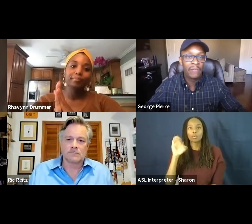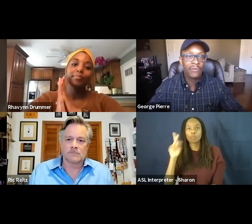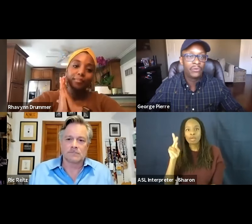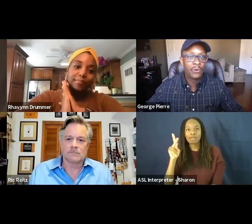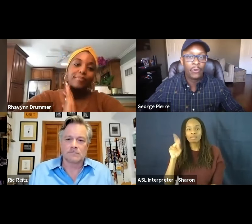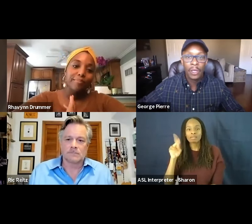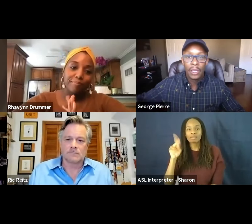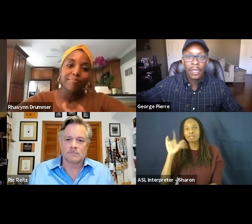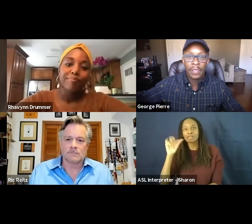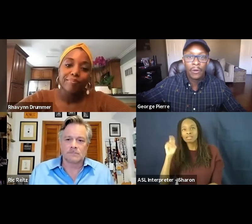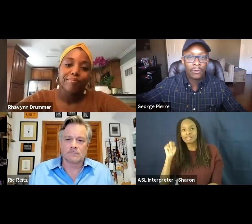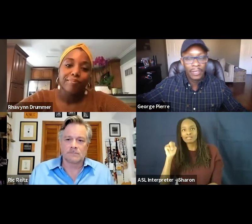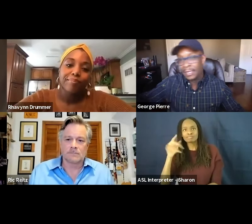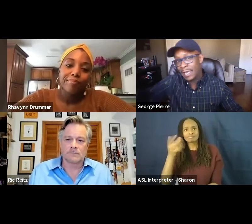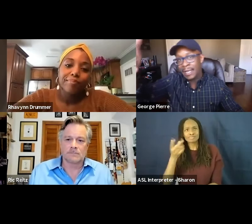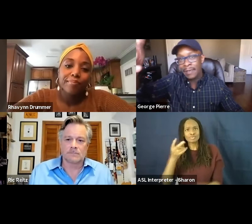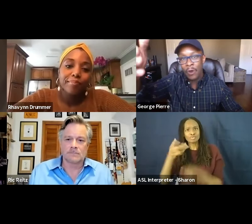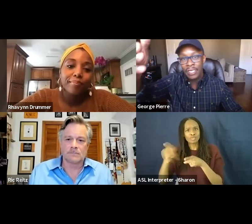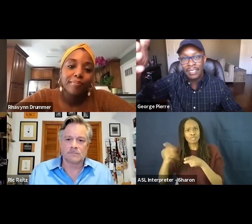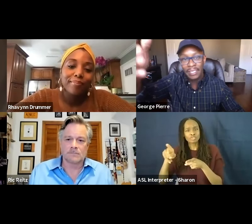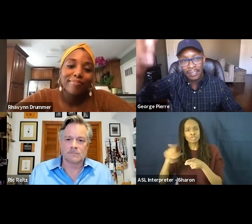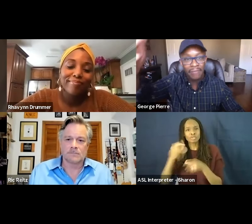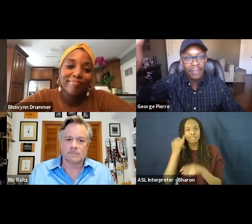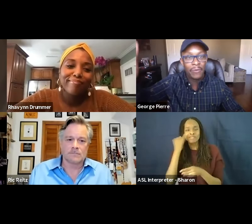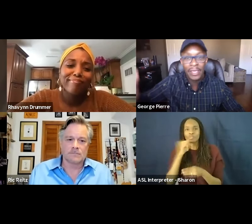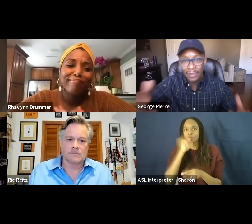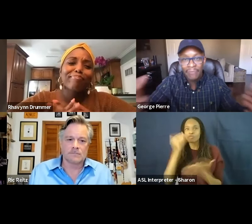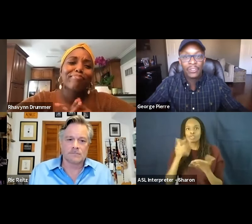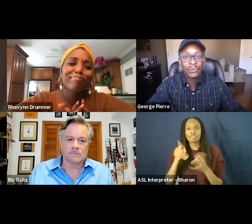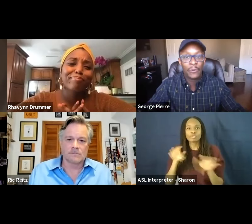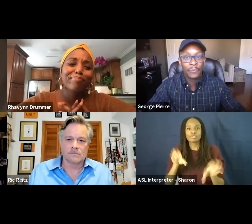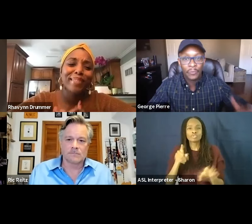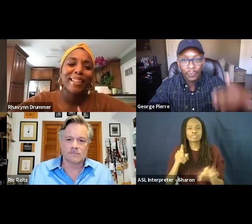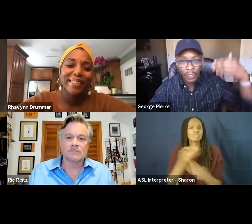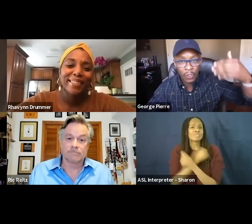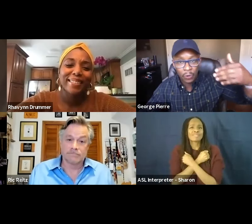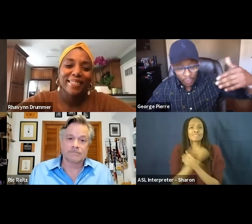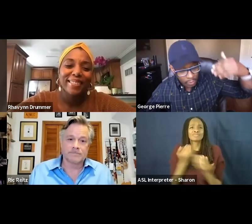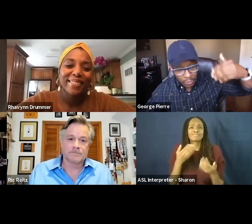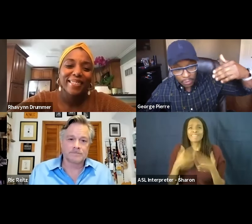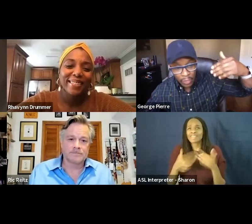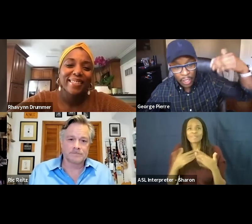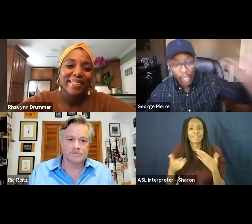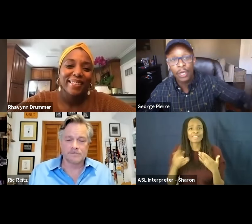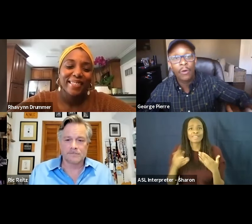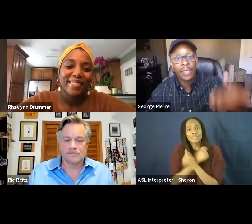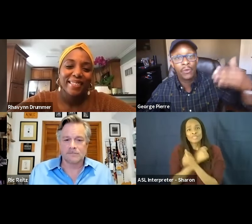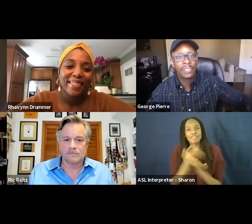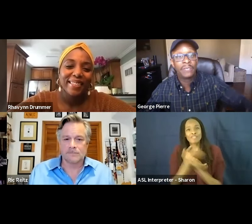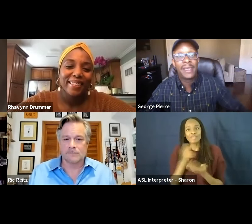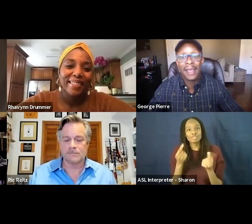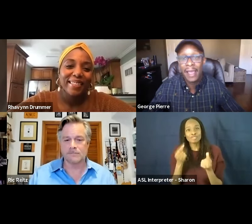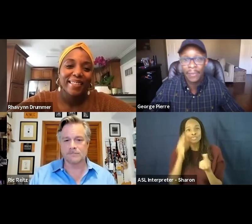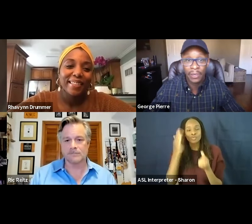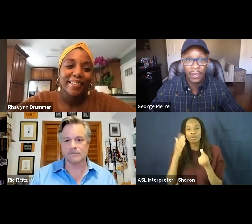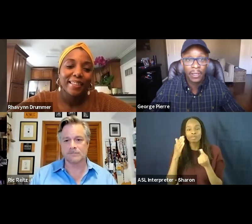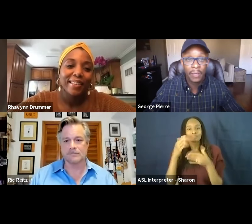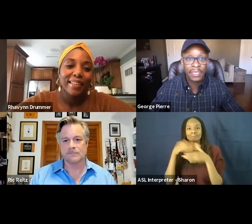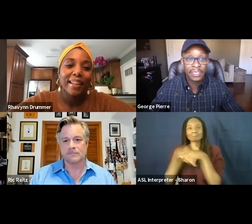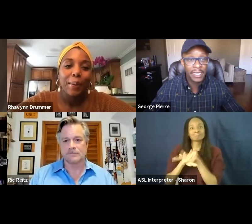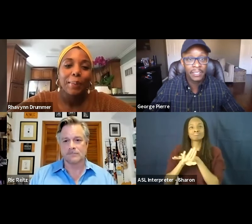you love what you do, you know, like Mark's hat says, love anyway. You love what you do. So you're going to go and you're going to make it